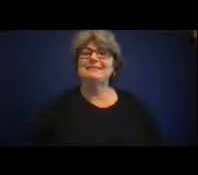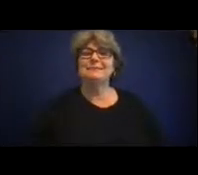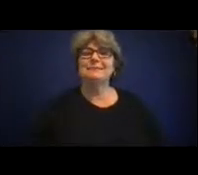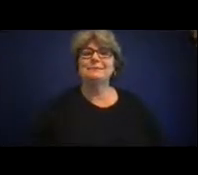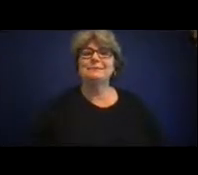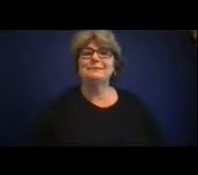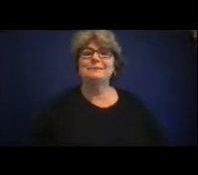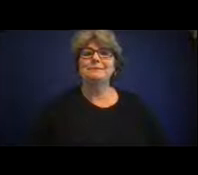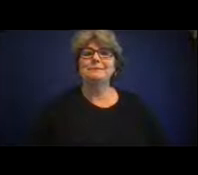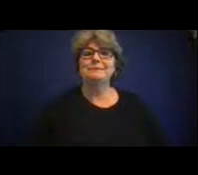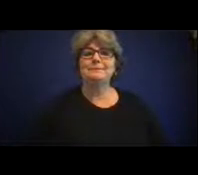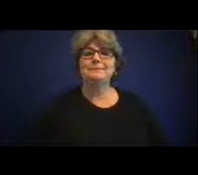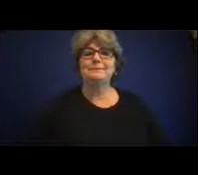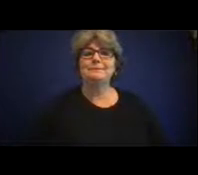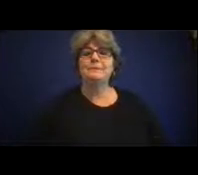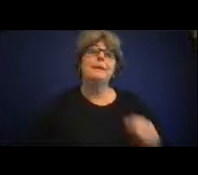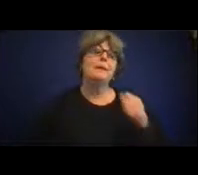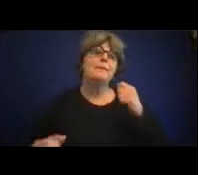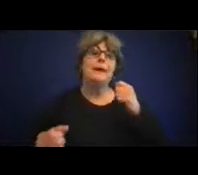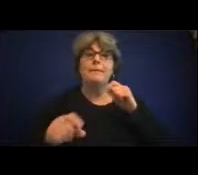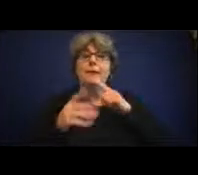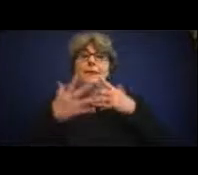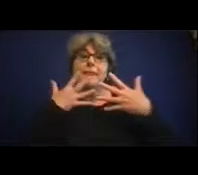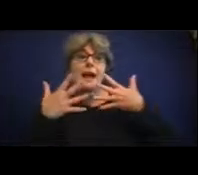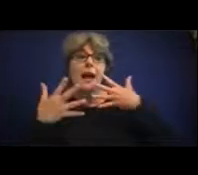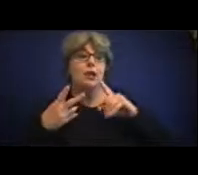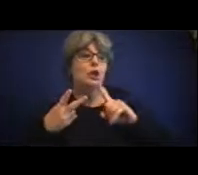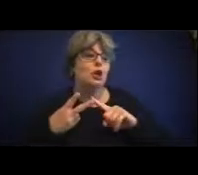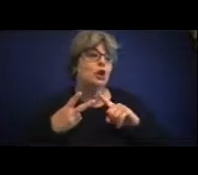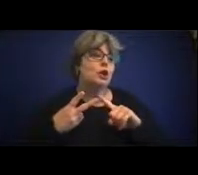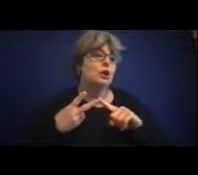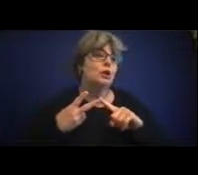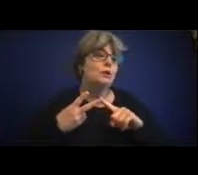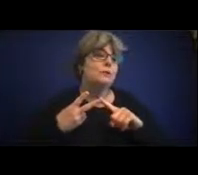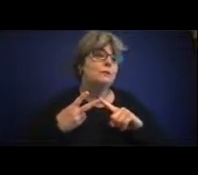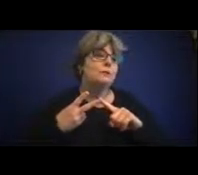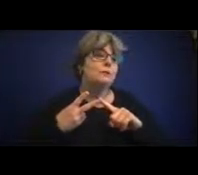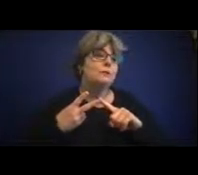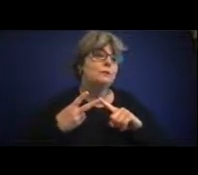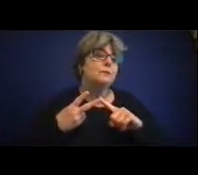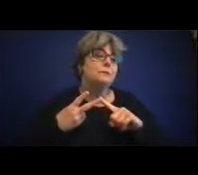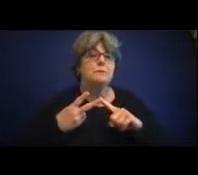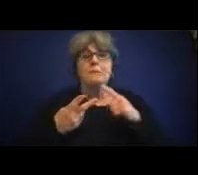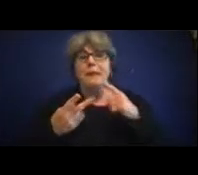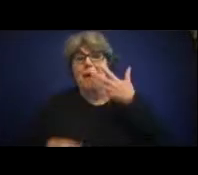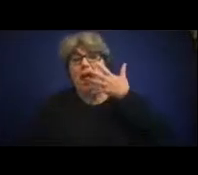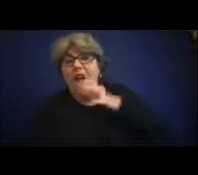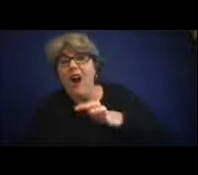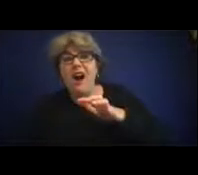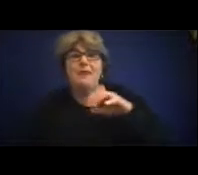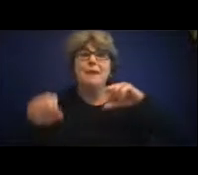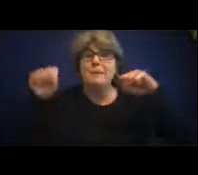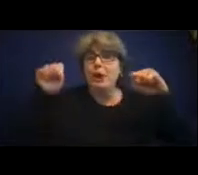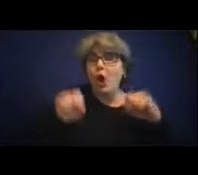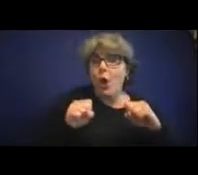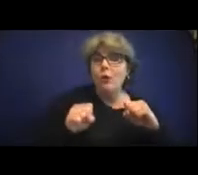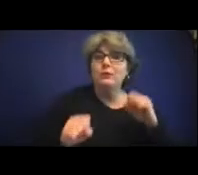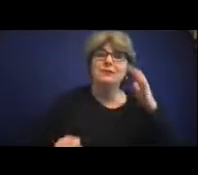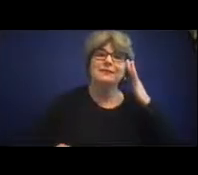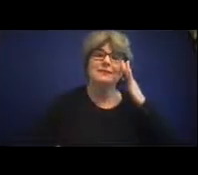You can talk about the color, or maybe if you think it's hot or cold here.